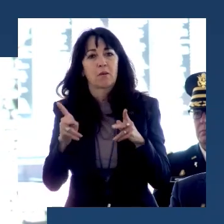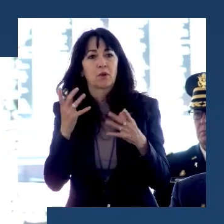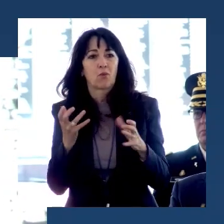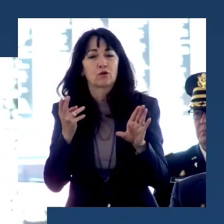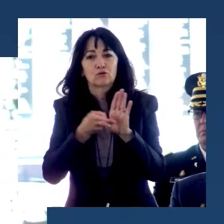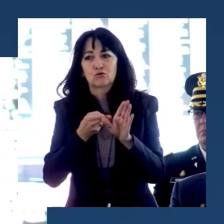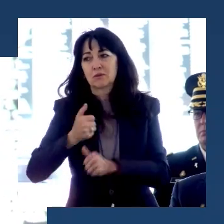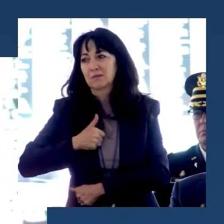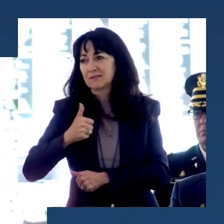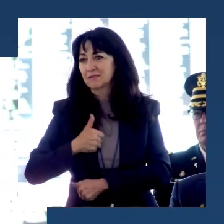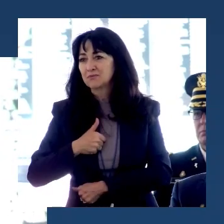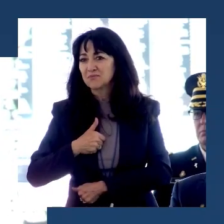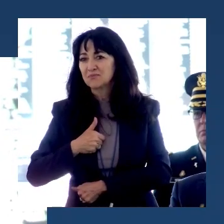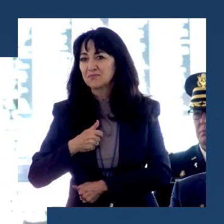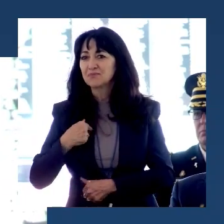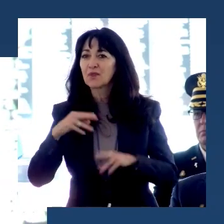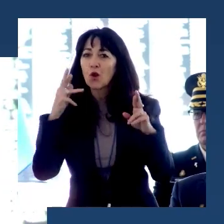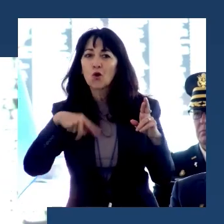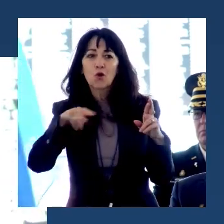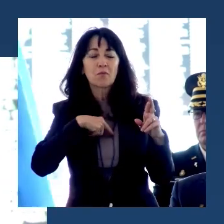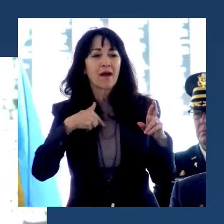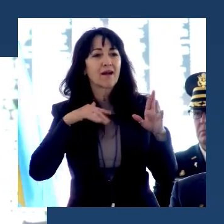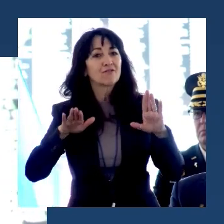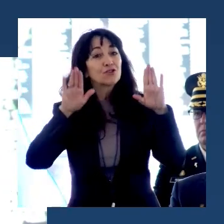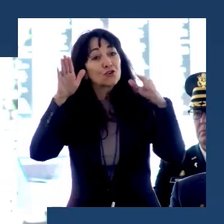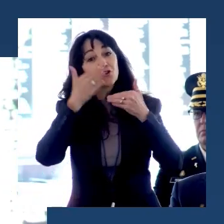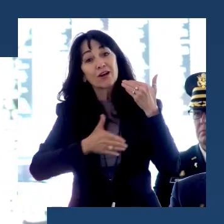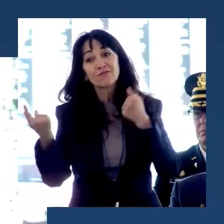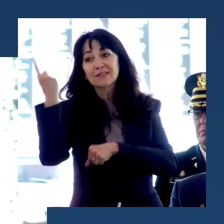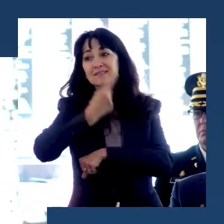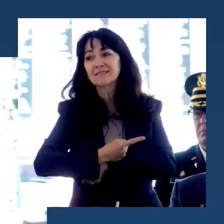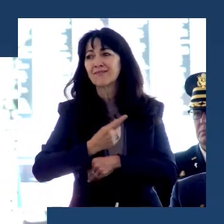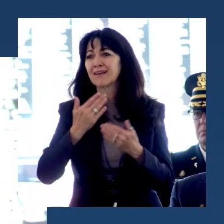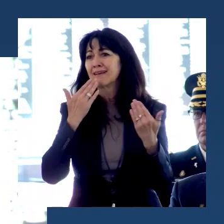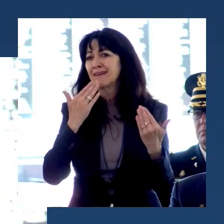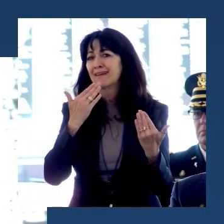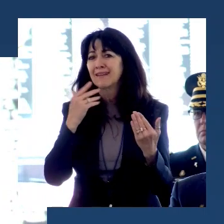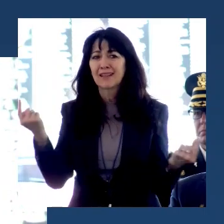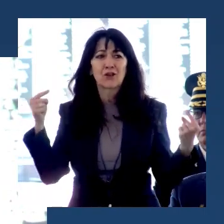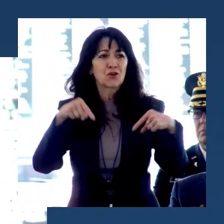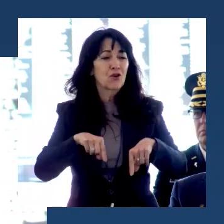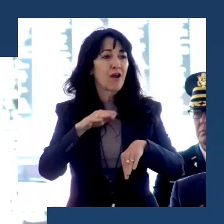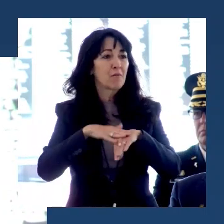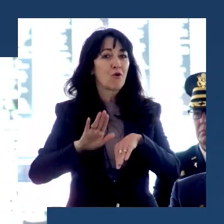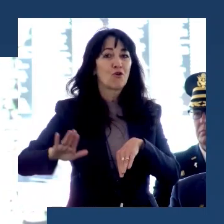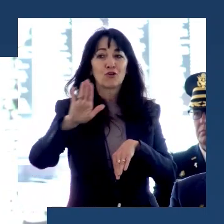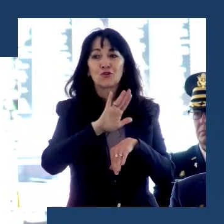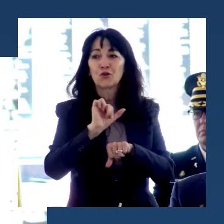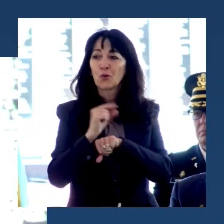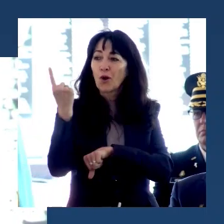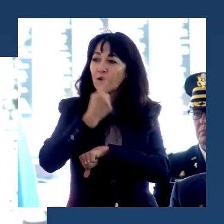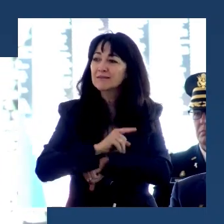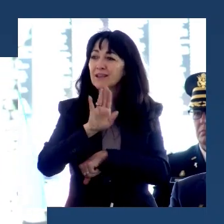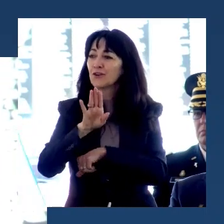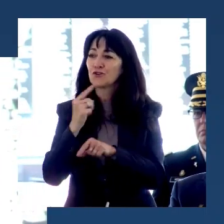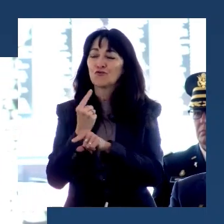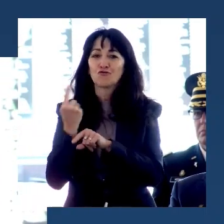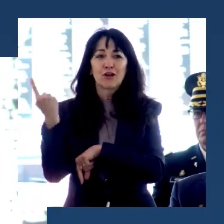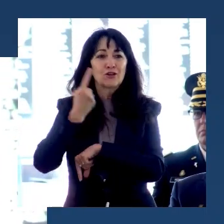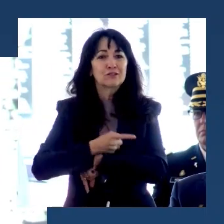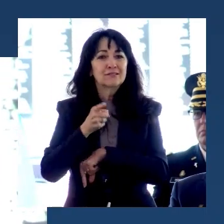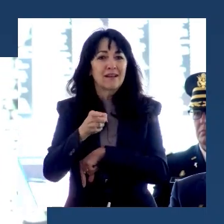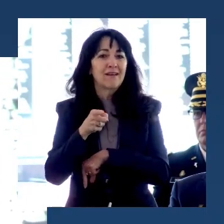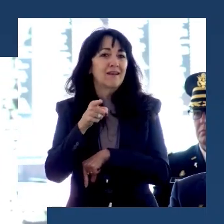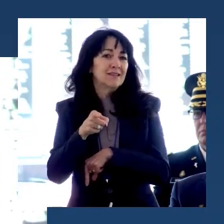So I hope you'll have a great rest of your day. Thank you for coming out here on a work day or from your normal regular lives to take time for